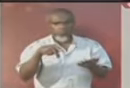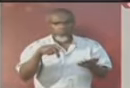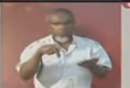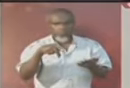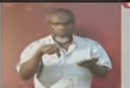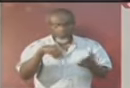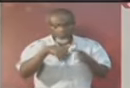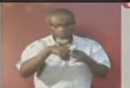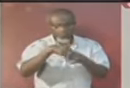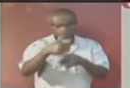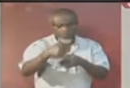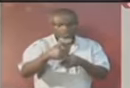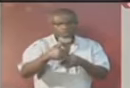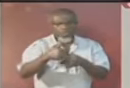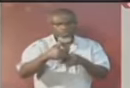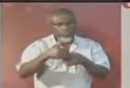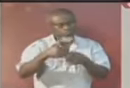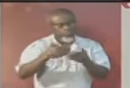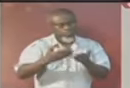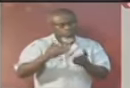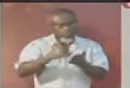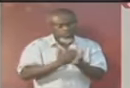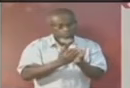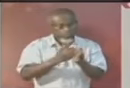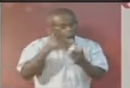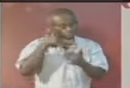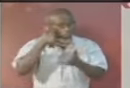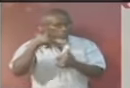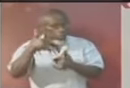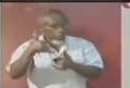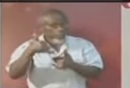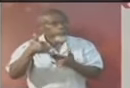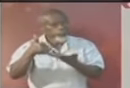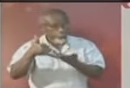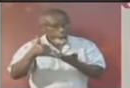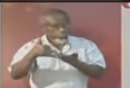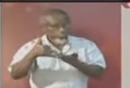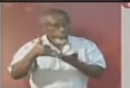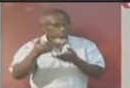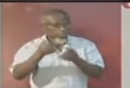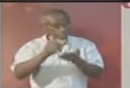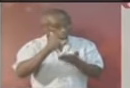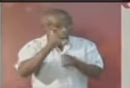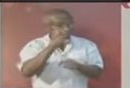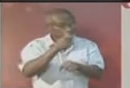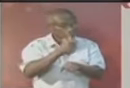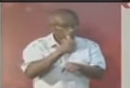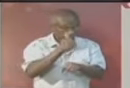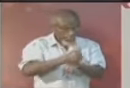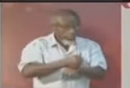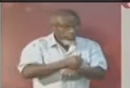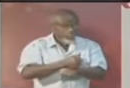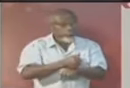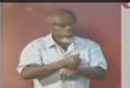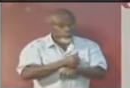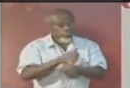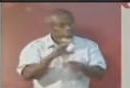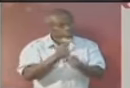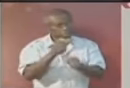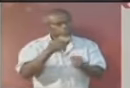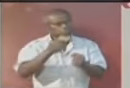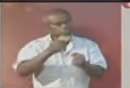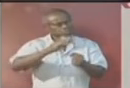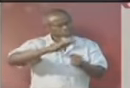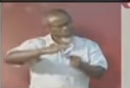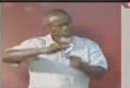For example, someone calls up and makes an appointment. They could have gotten Sinopharm as well. So they got different vaccines at different points in time.